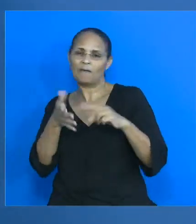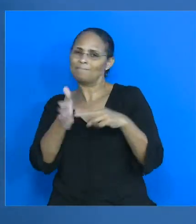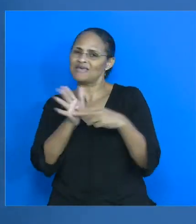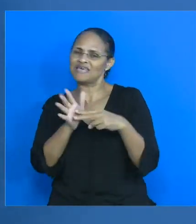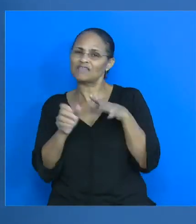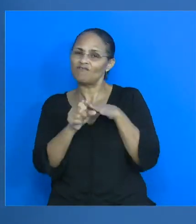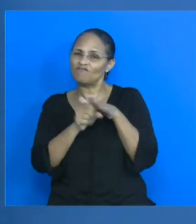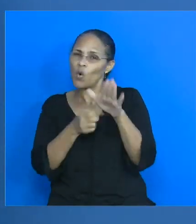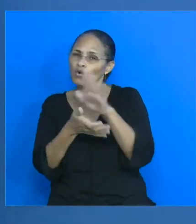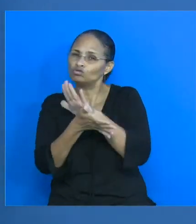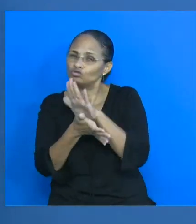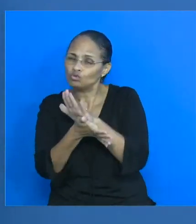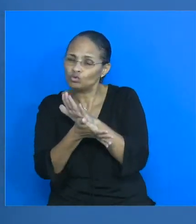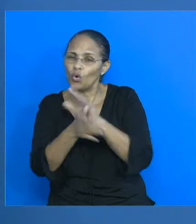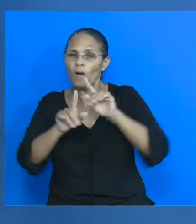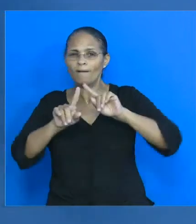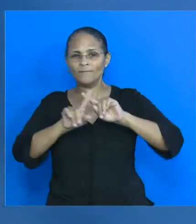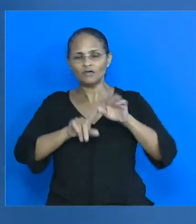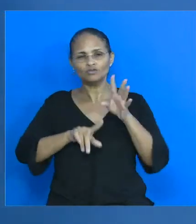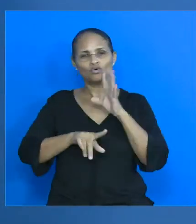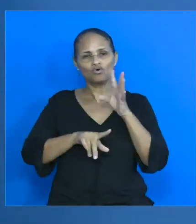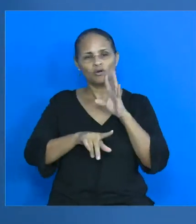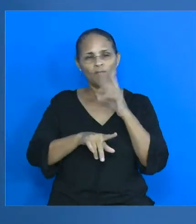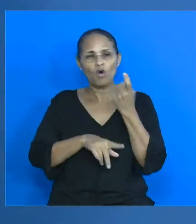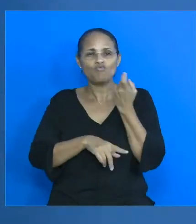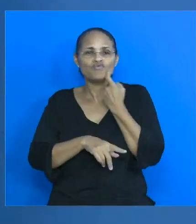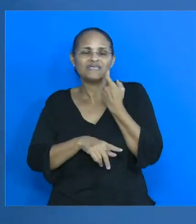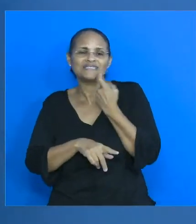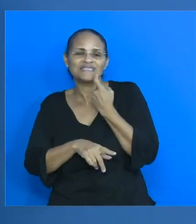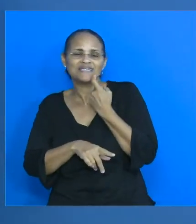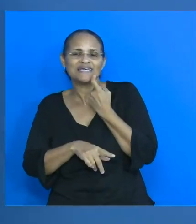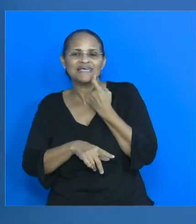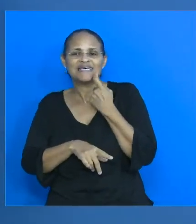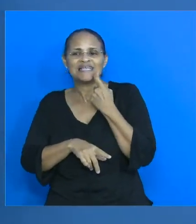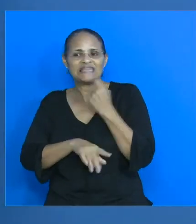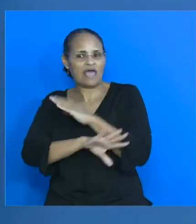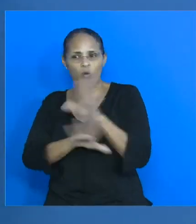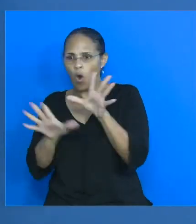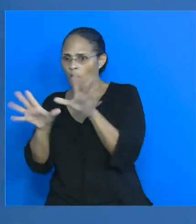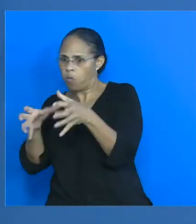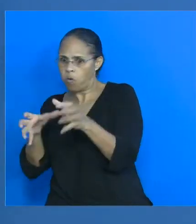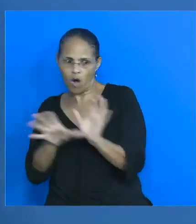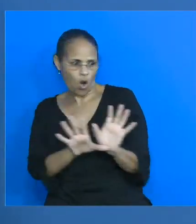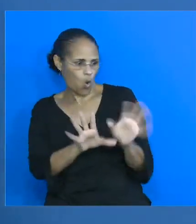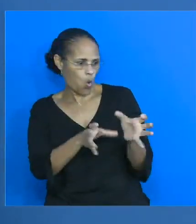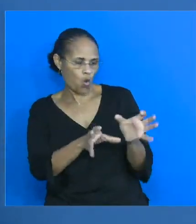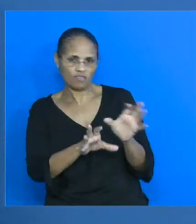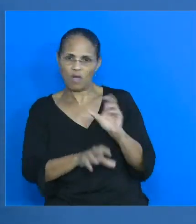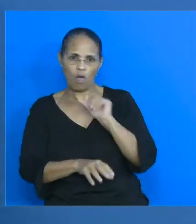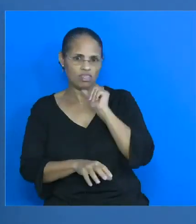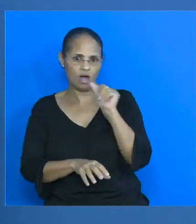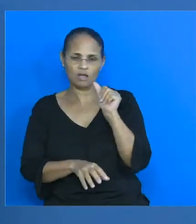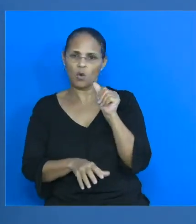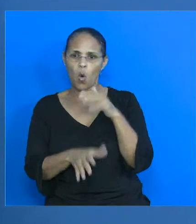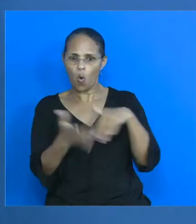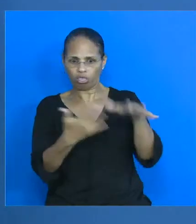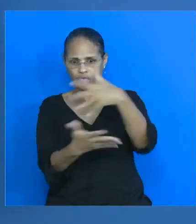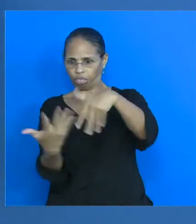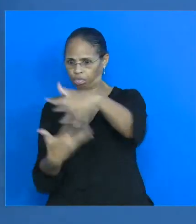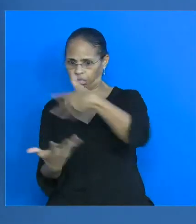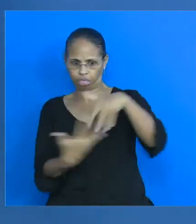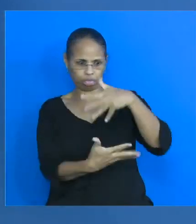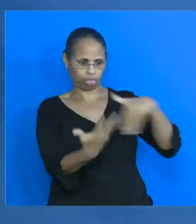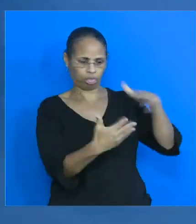the cases that you've heard us speak about recently, regrettably, they weren't bubbling. The classes were not in bubbles. They were all engaging